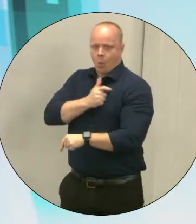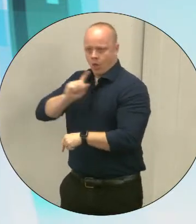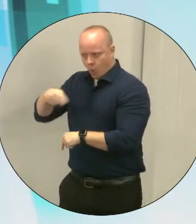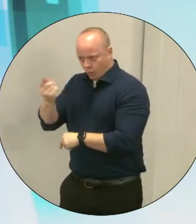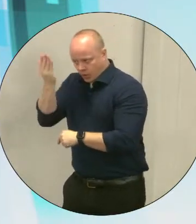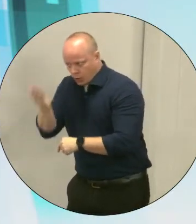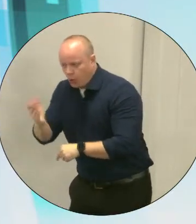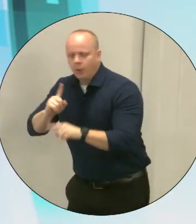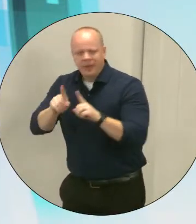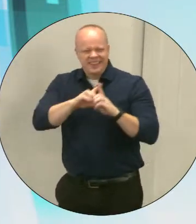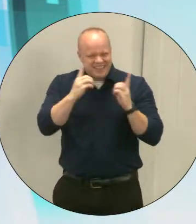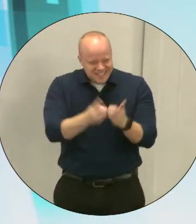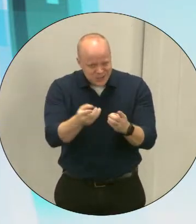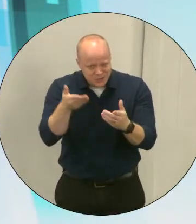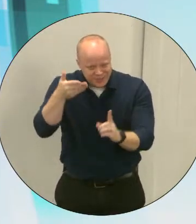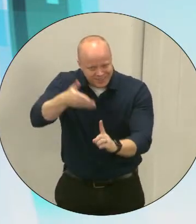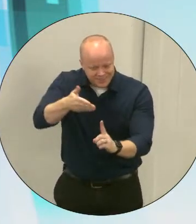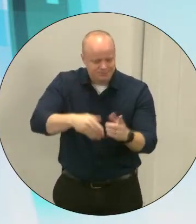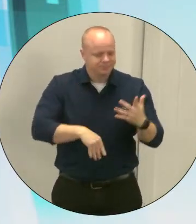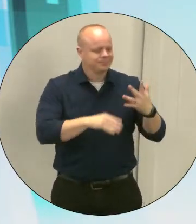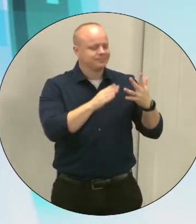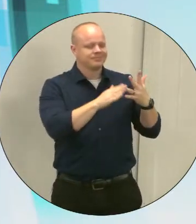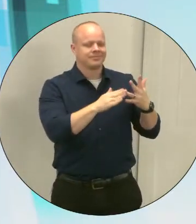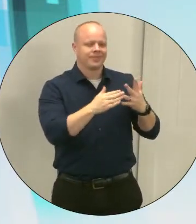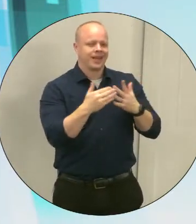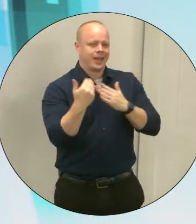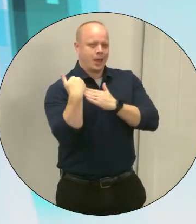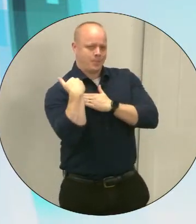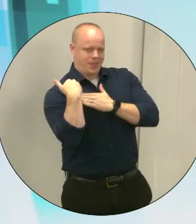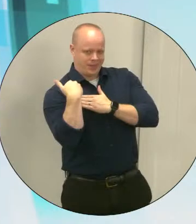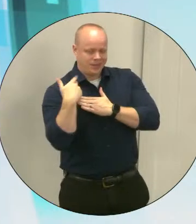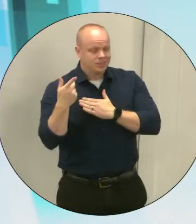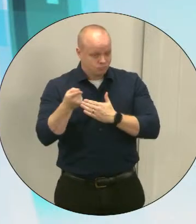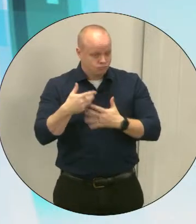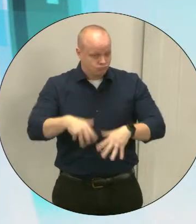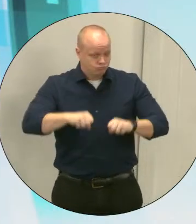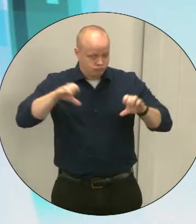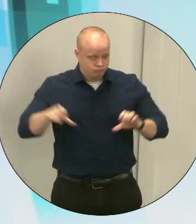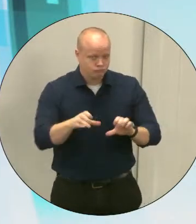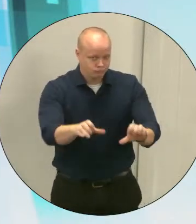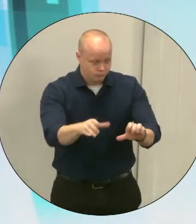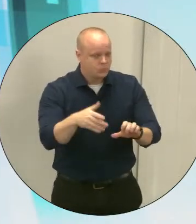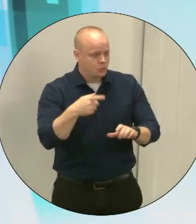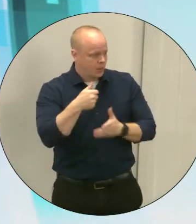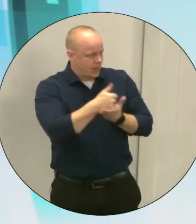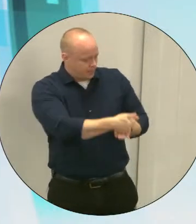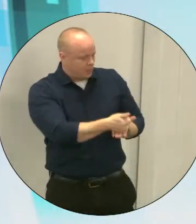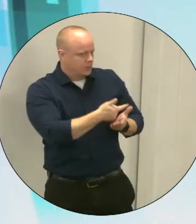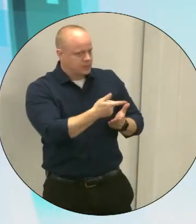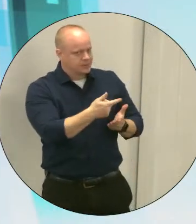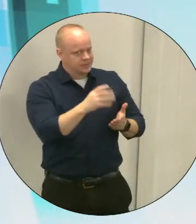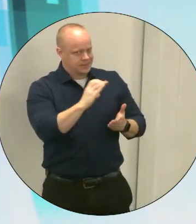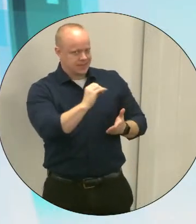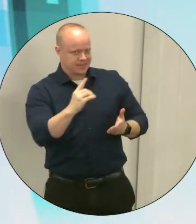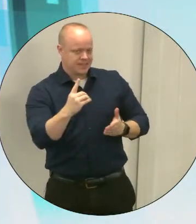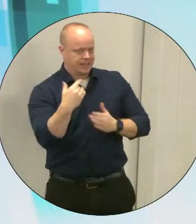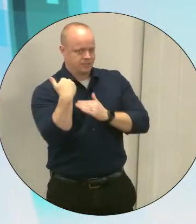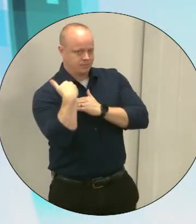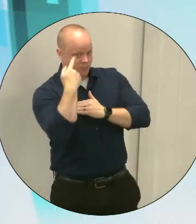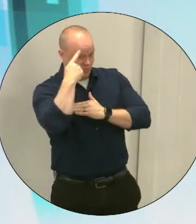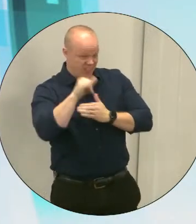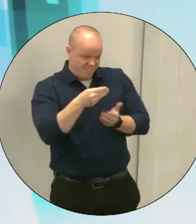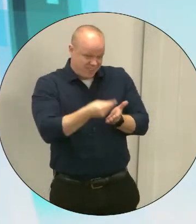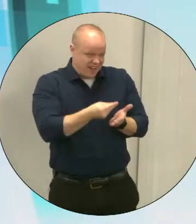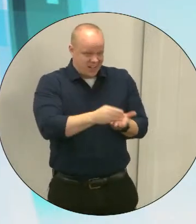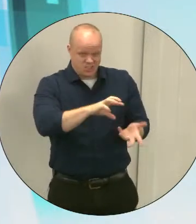district. Accountability. She took action and held CCSD accountable on the financing fiasco and will learn from the